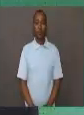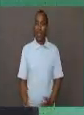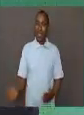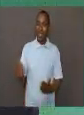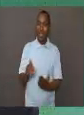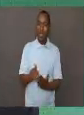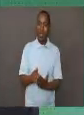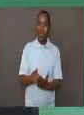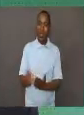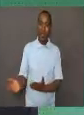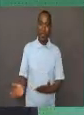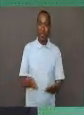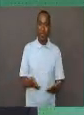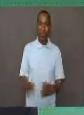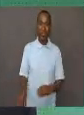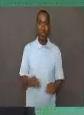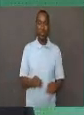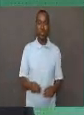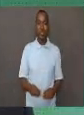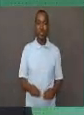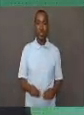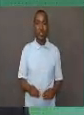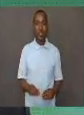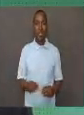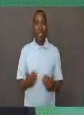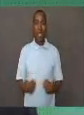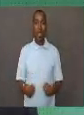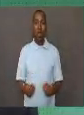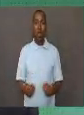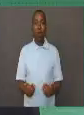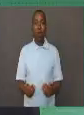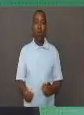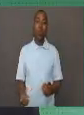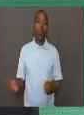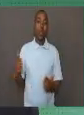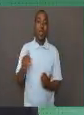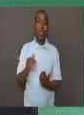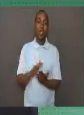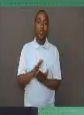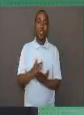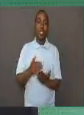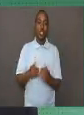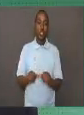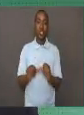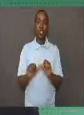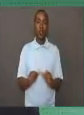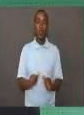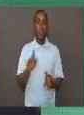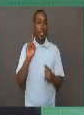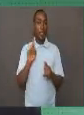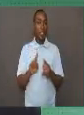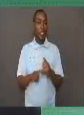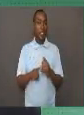Welcome back, students. Let us move on with the lesson. The